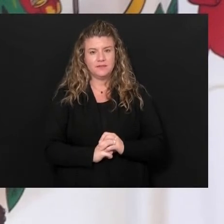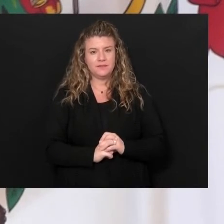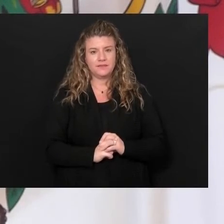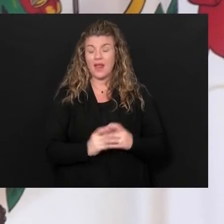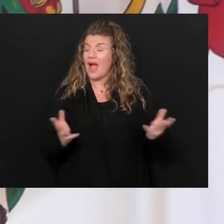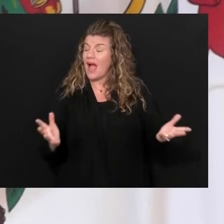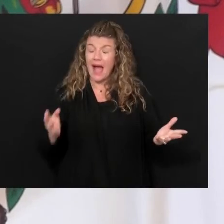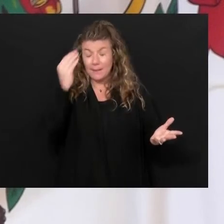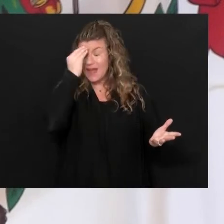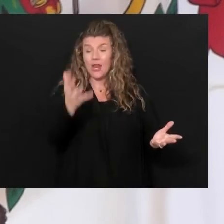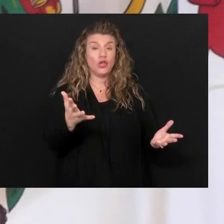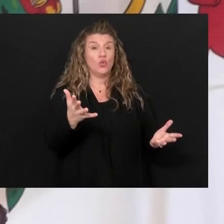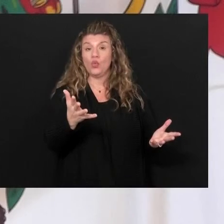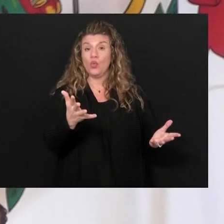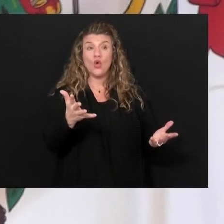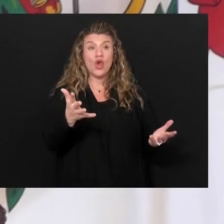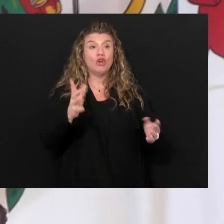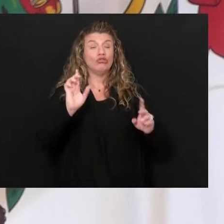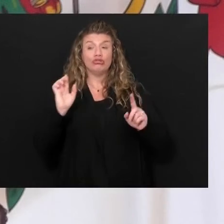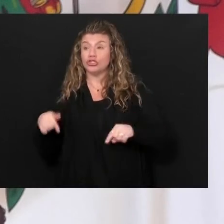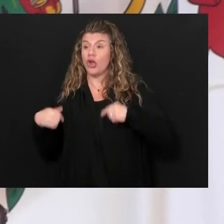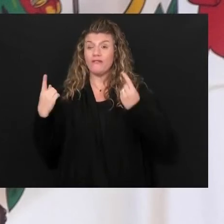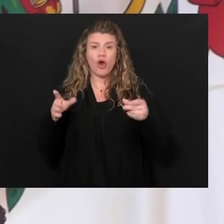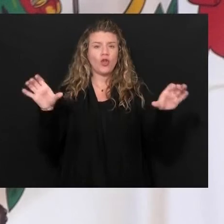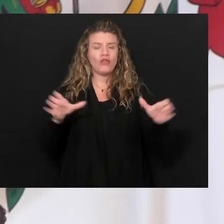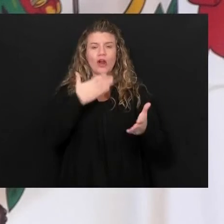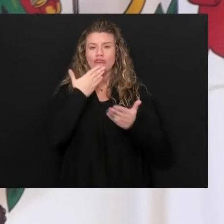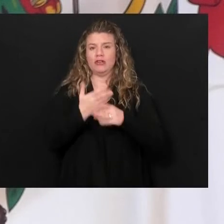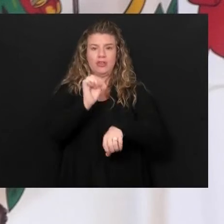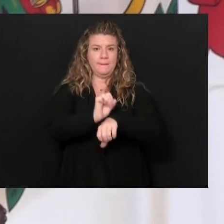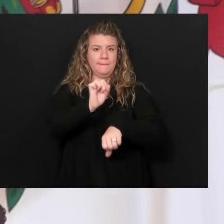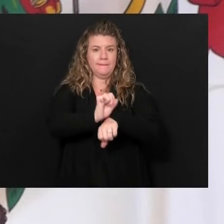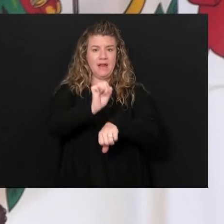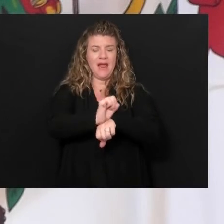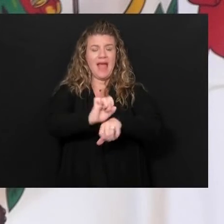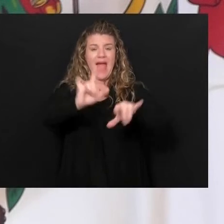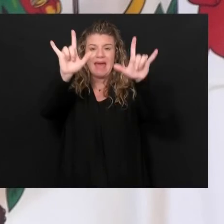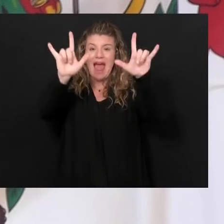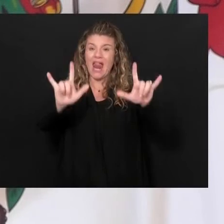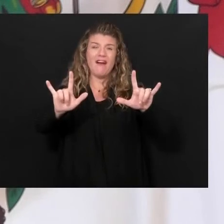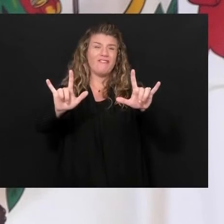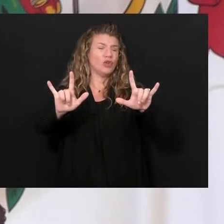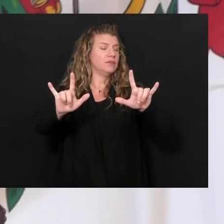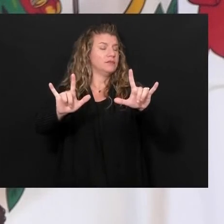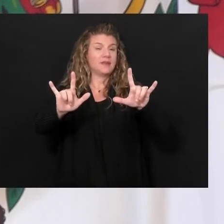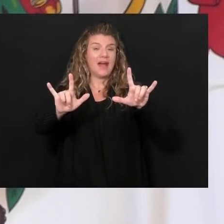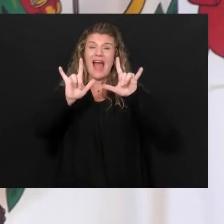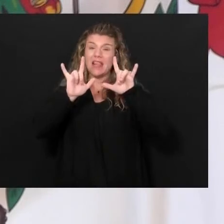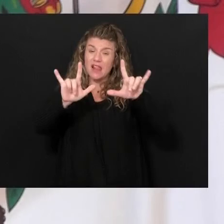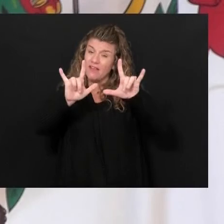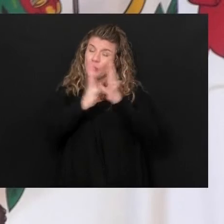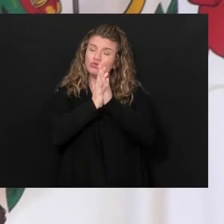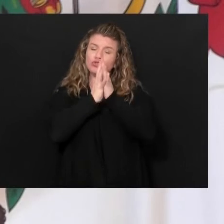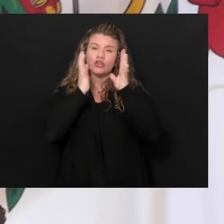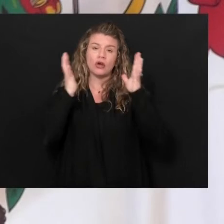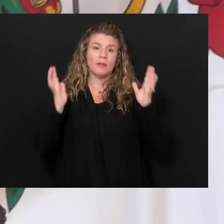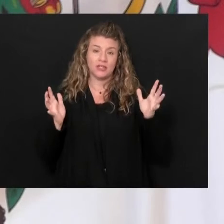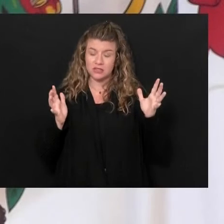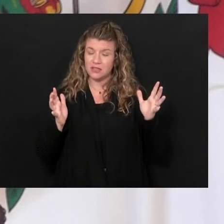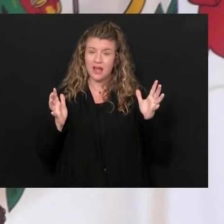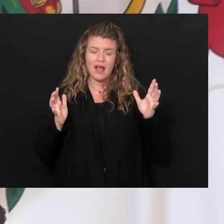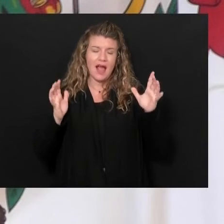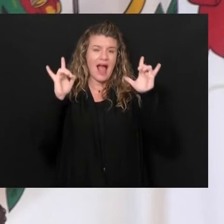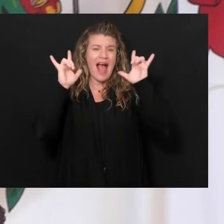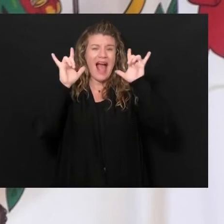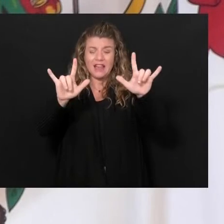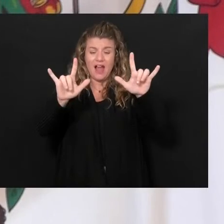I'm telling you, West Virginia, you have done marvelous. And I love you more than good sense. I love